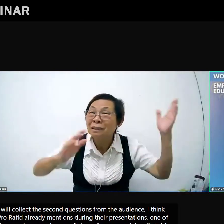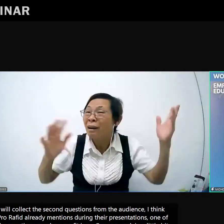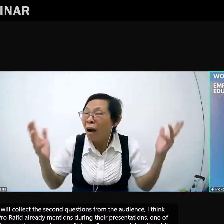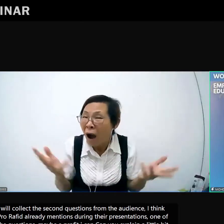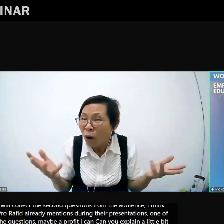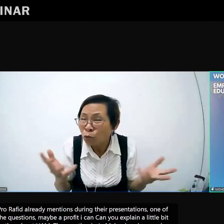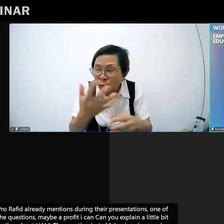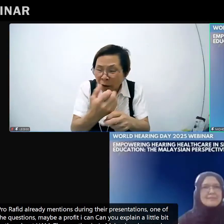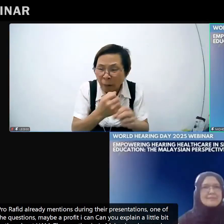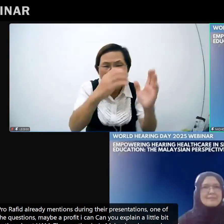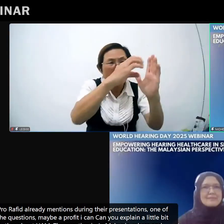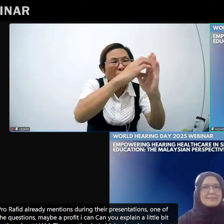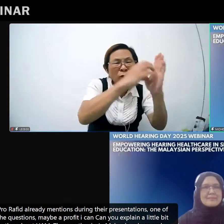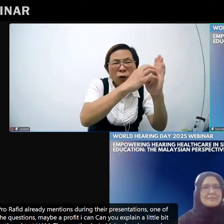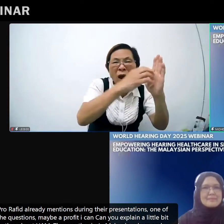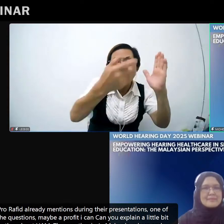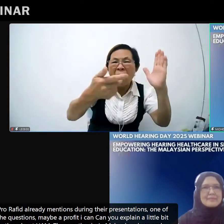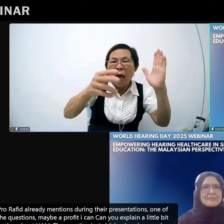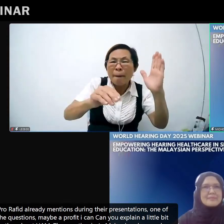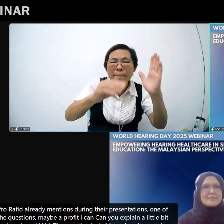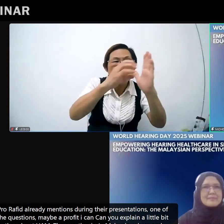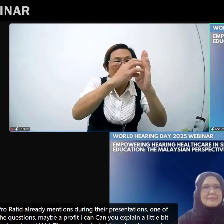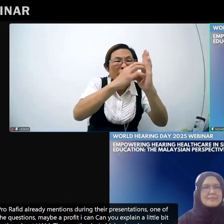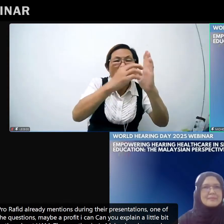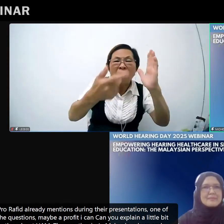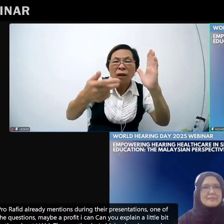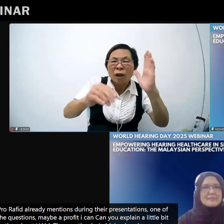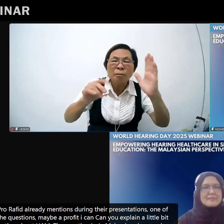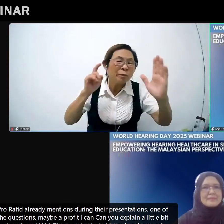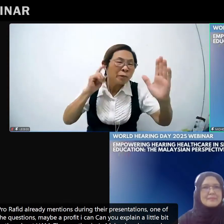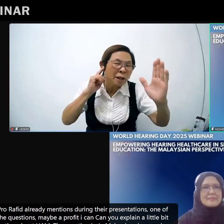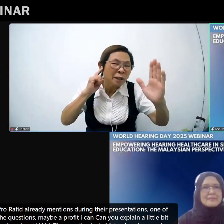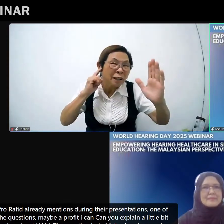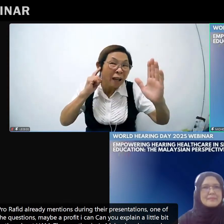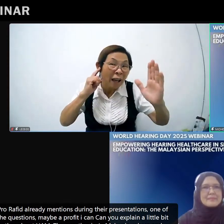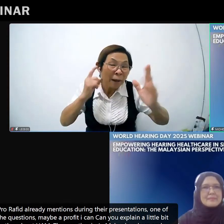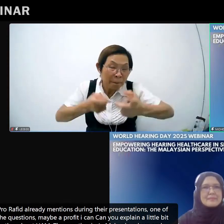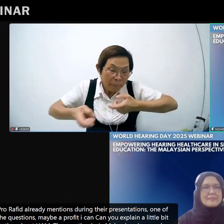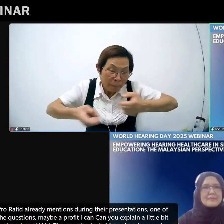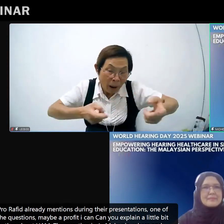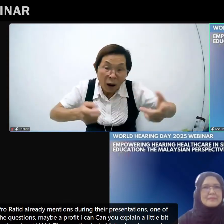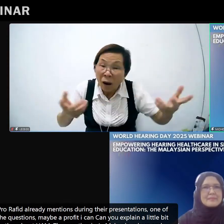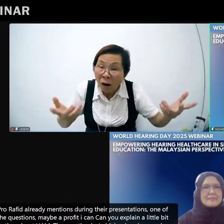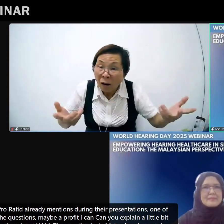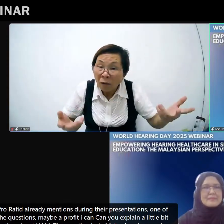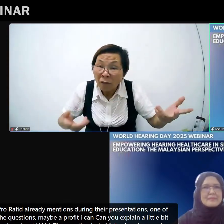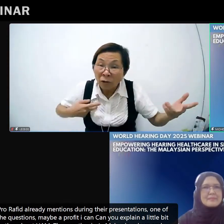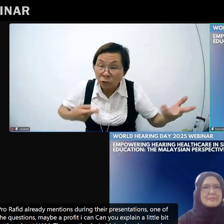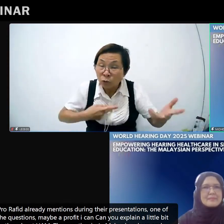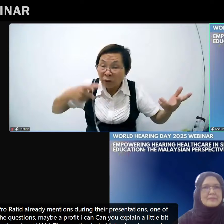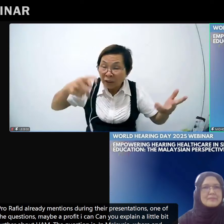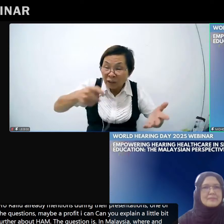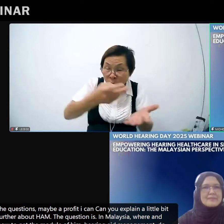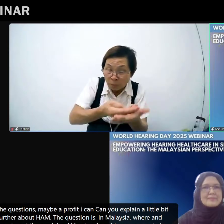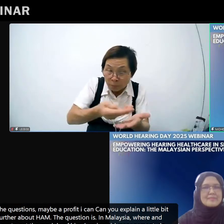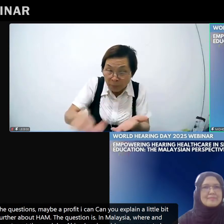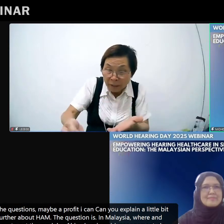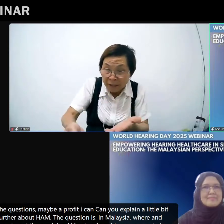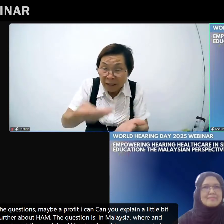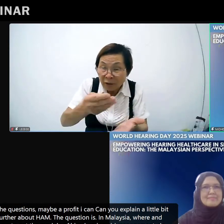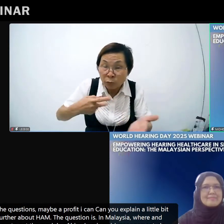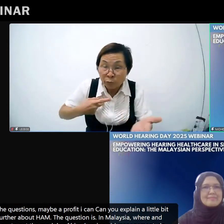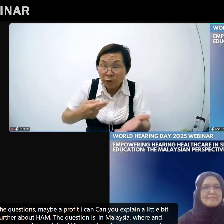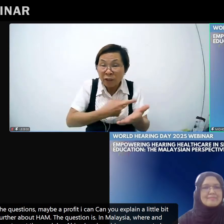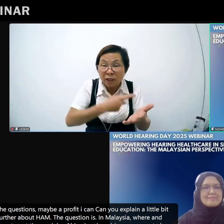the module of HAM, hearing aid management, do we need to purchase